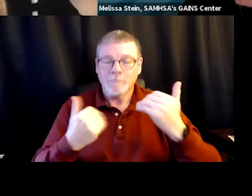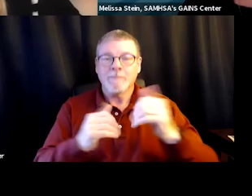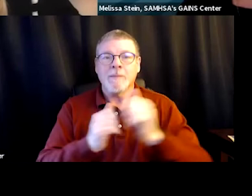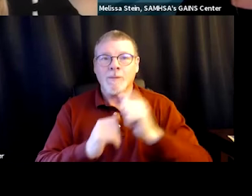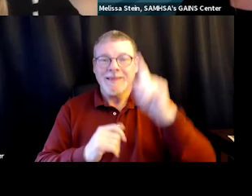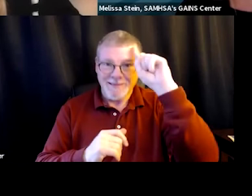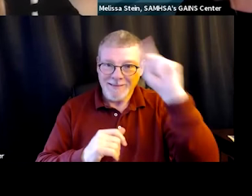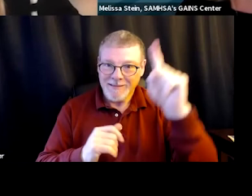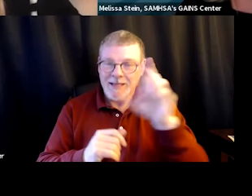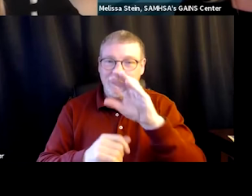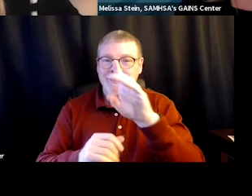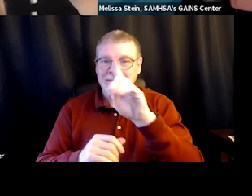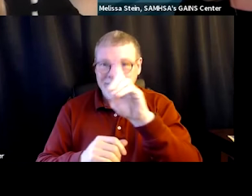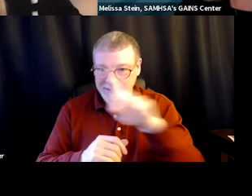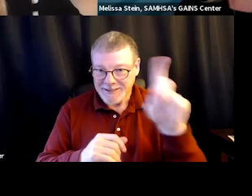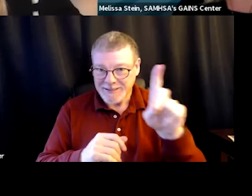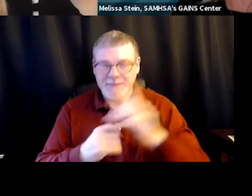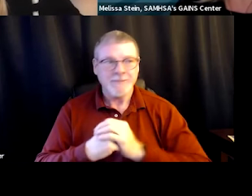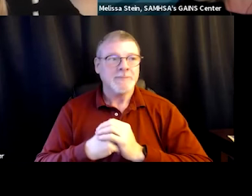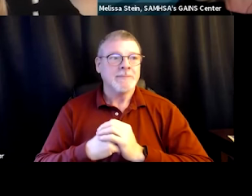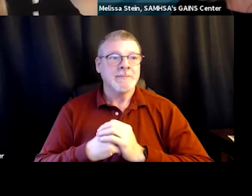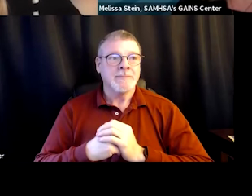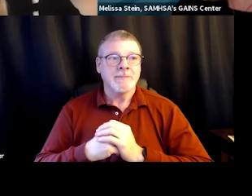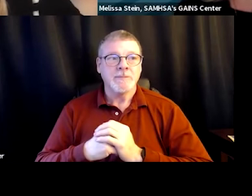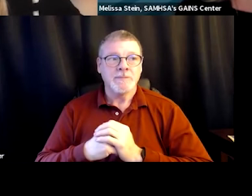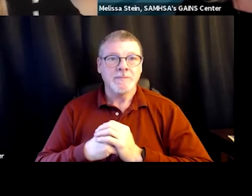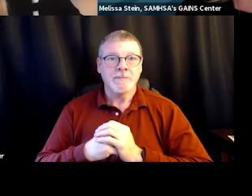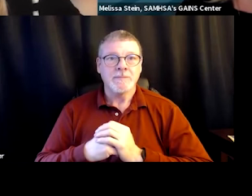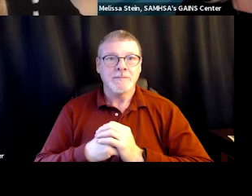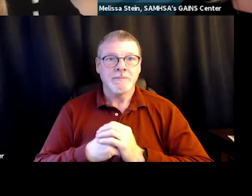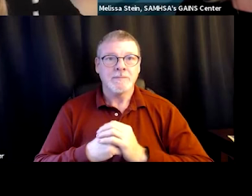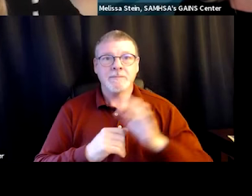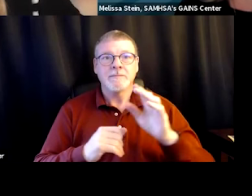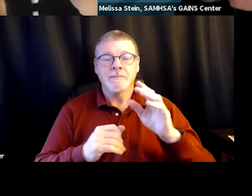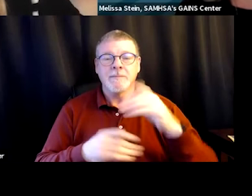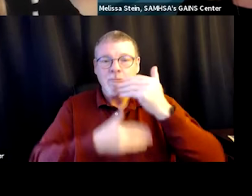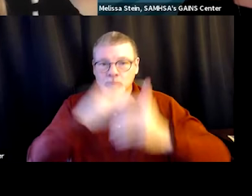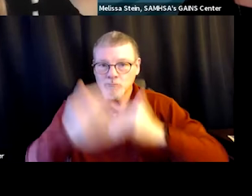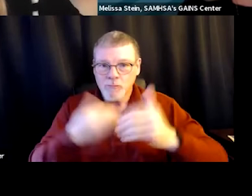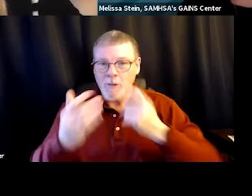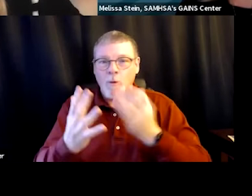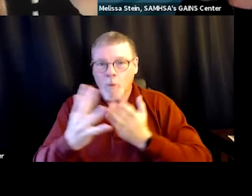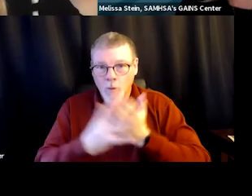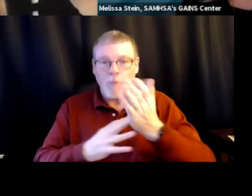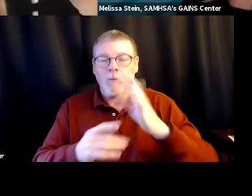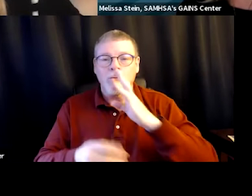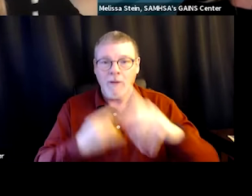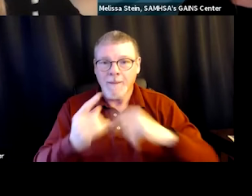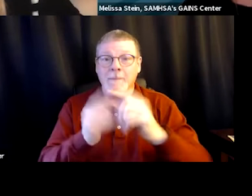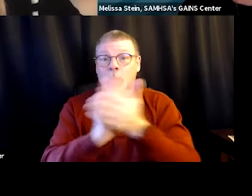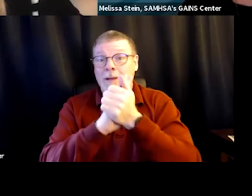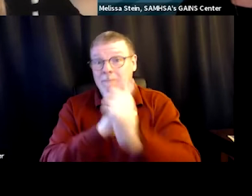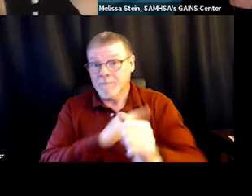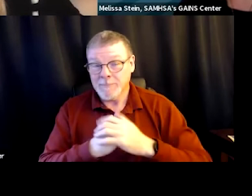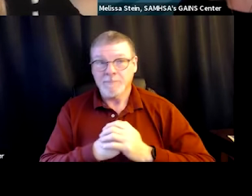intellectual or developmental disabilities and the process they go through when competency, a question of competency is